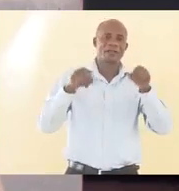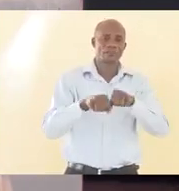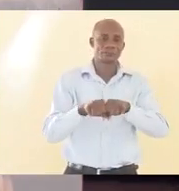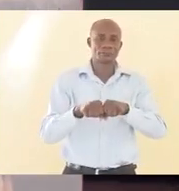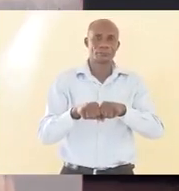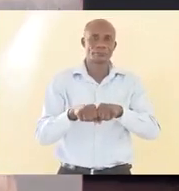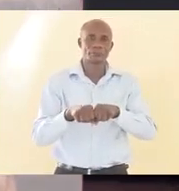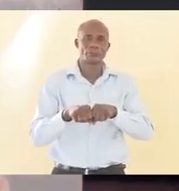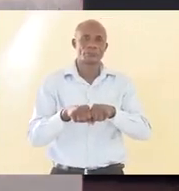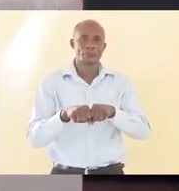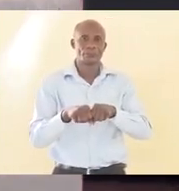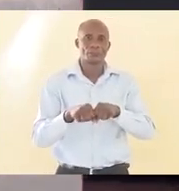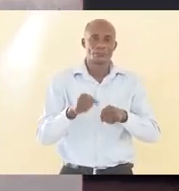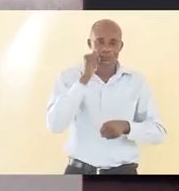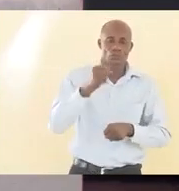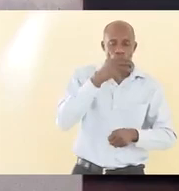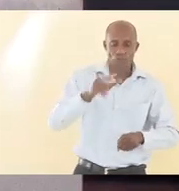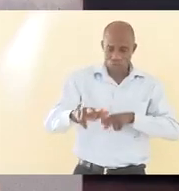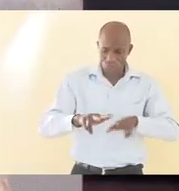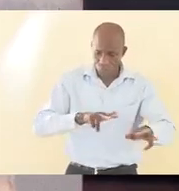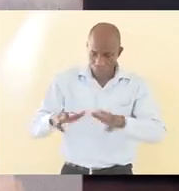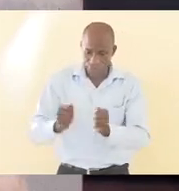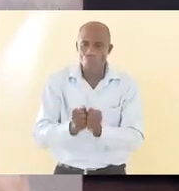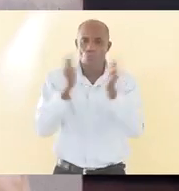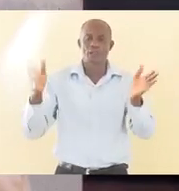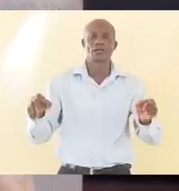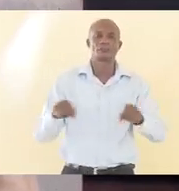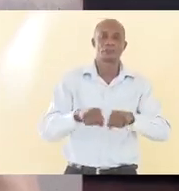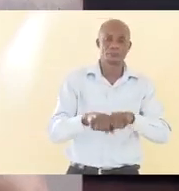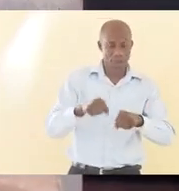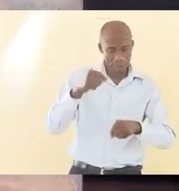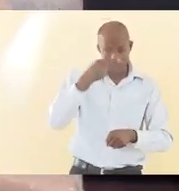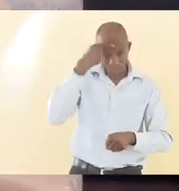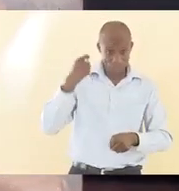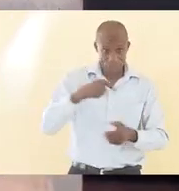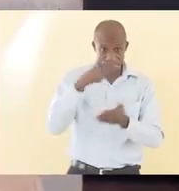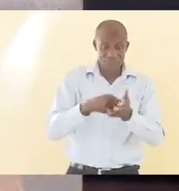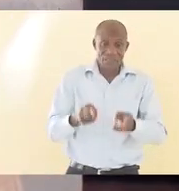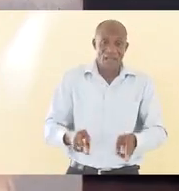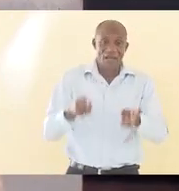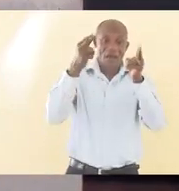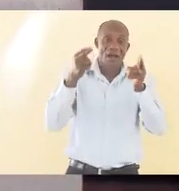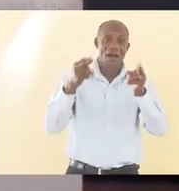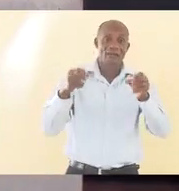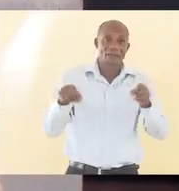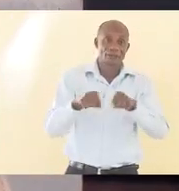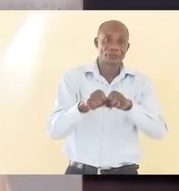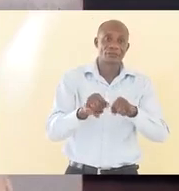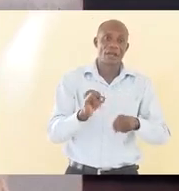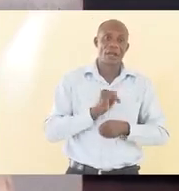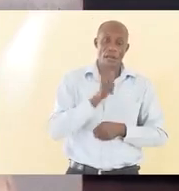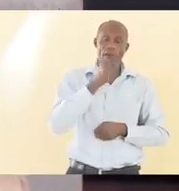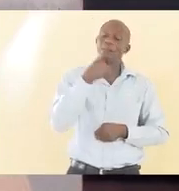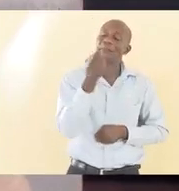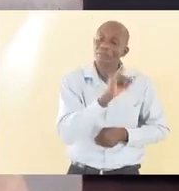And she removed it. And for the rest of the talk, she was walking on the stage without shoes, because she said, these high heels, I am telling